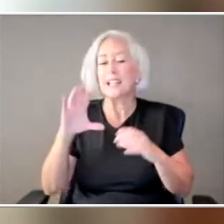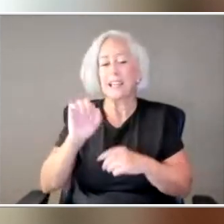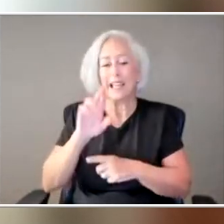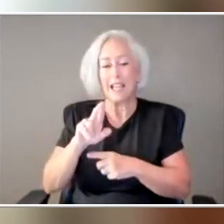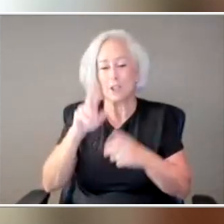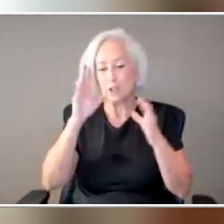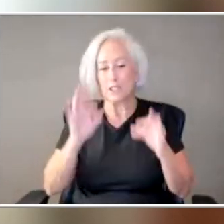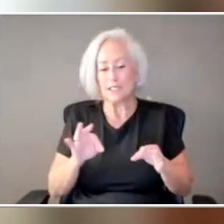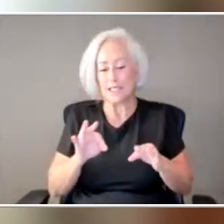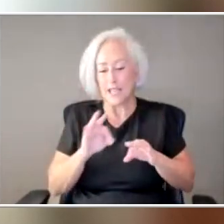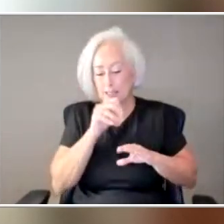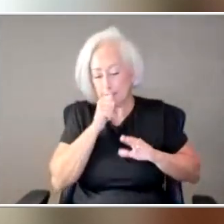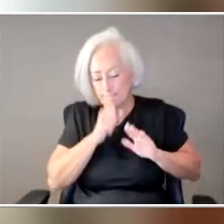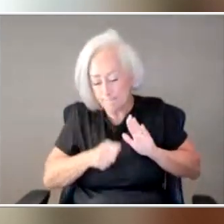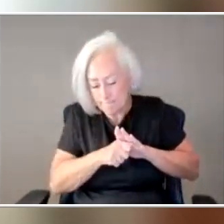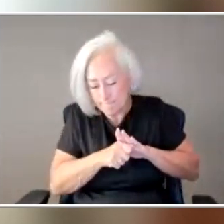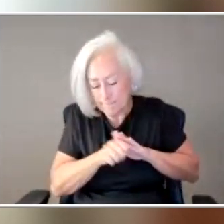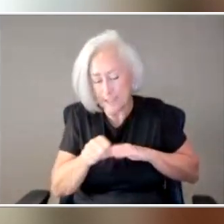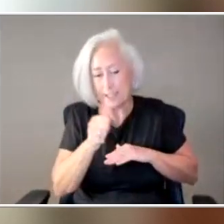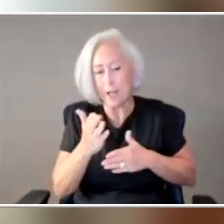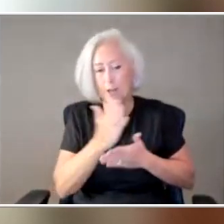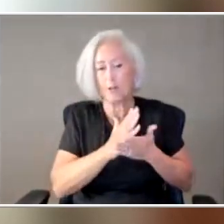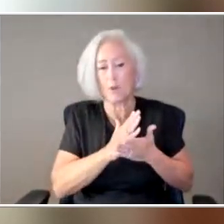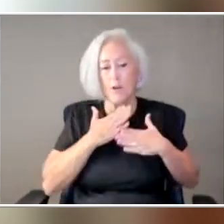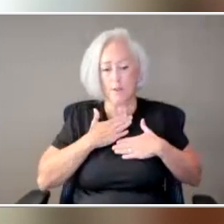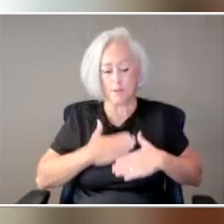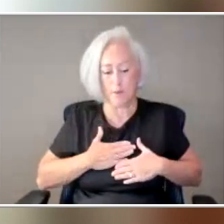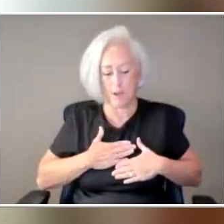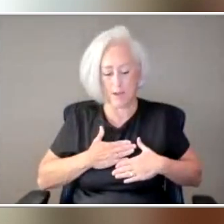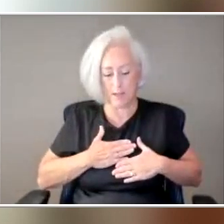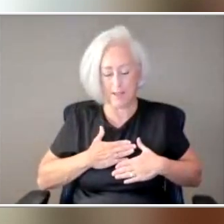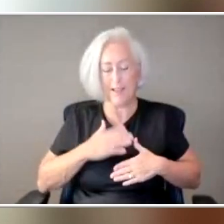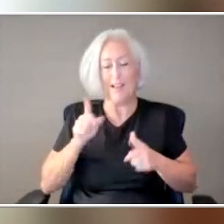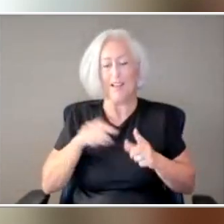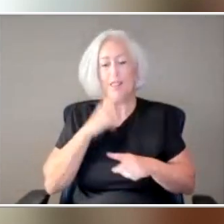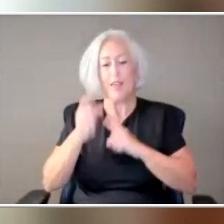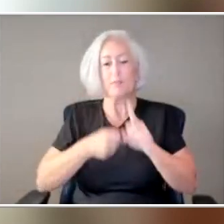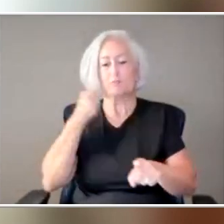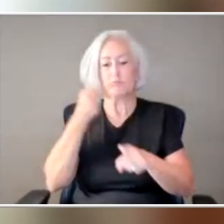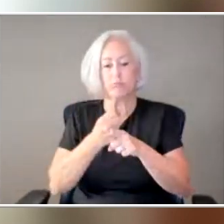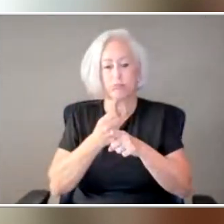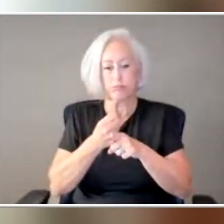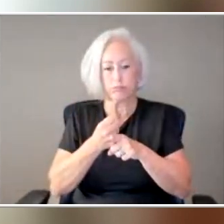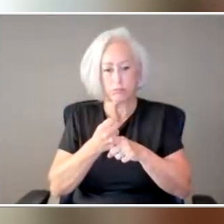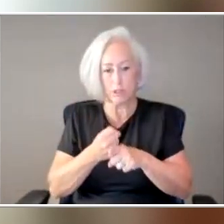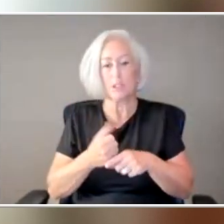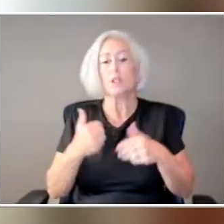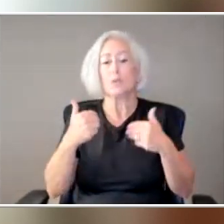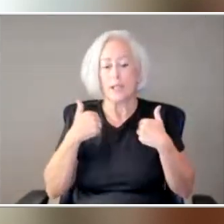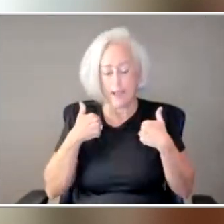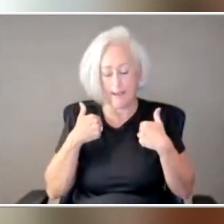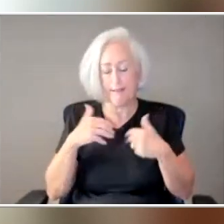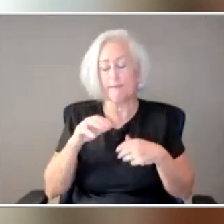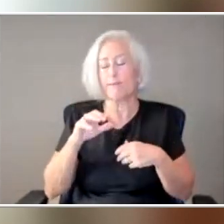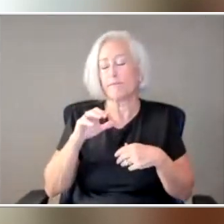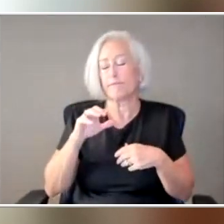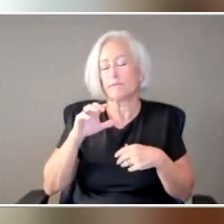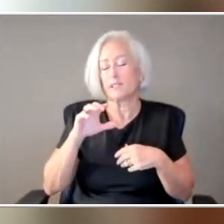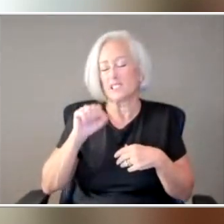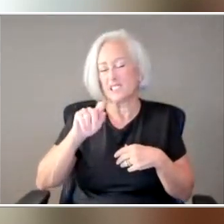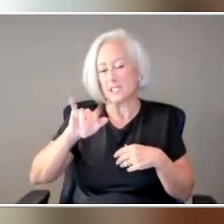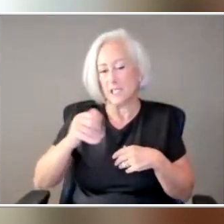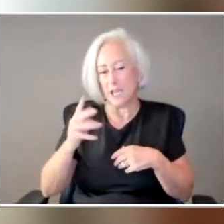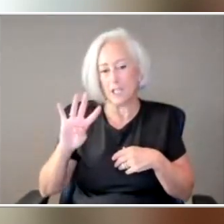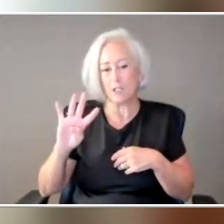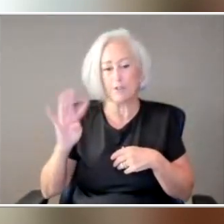up as what we call metastatic or stage 4 disease, or quote, came back. Sometimes it's just